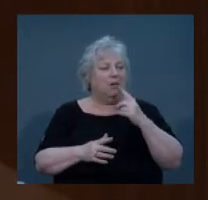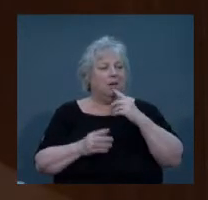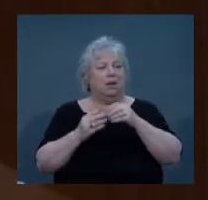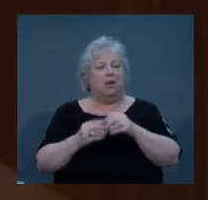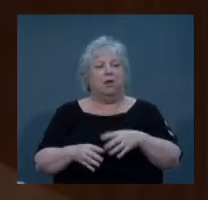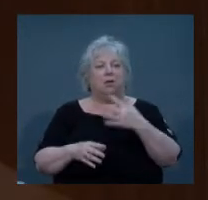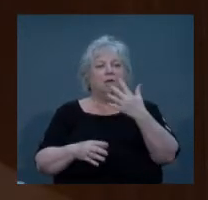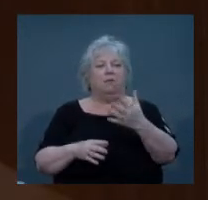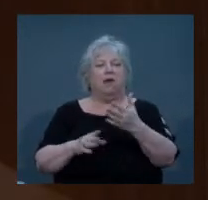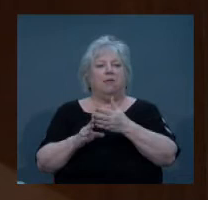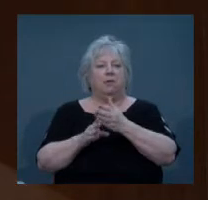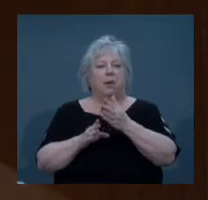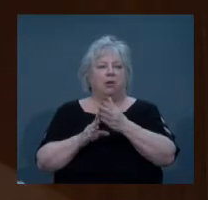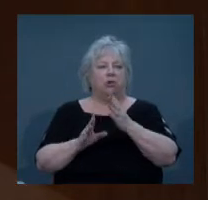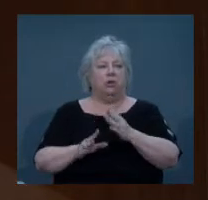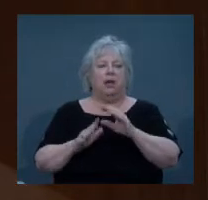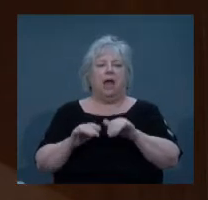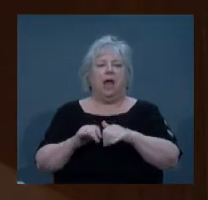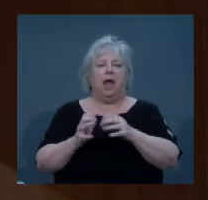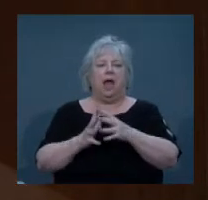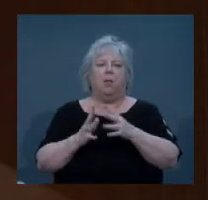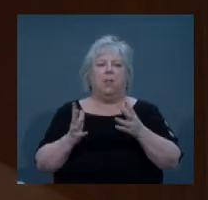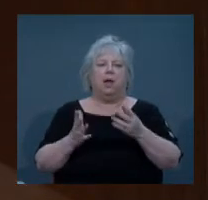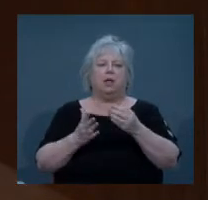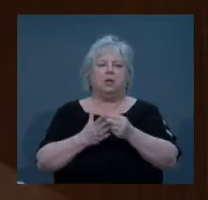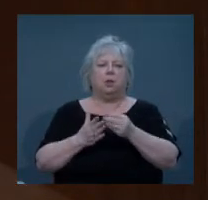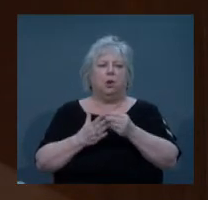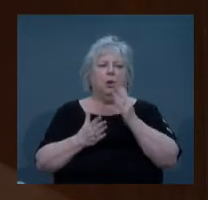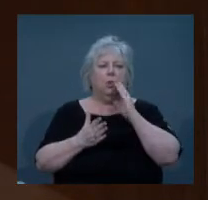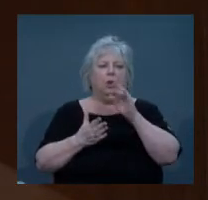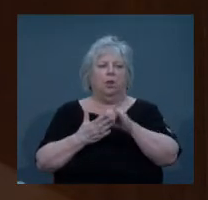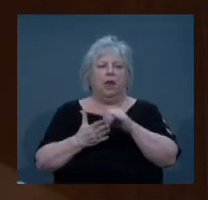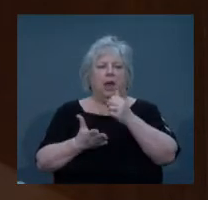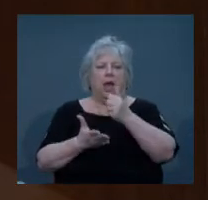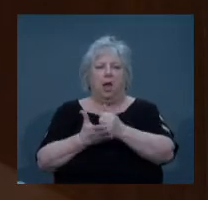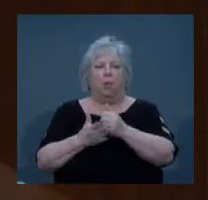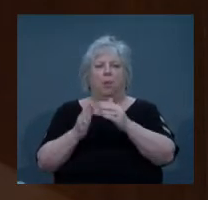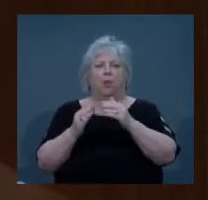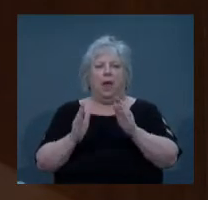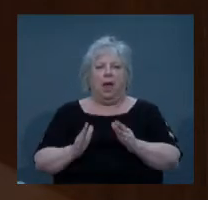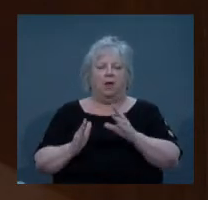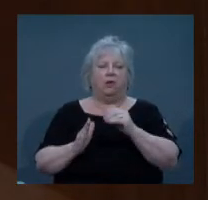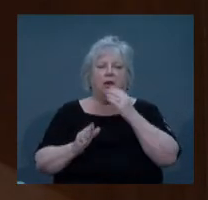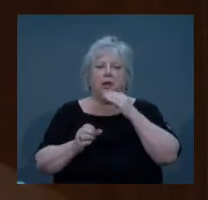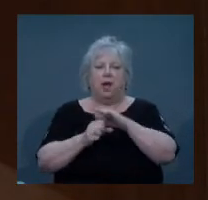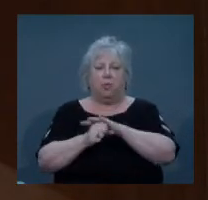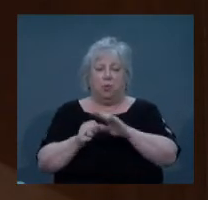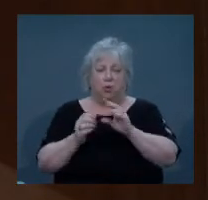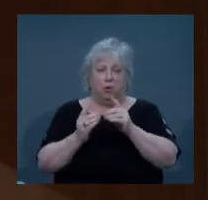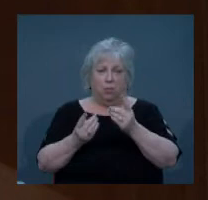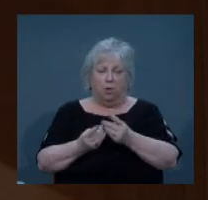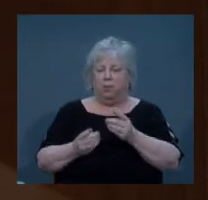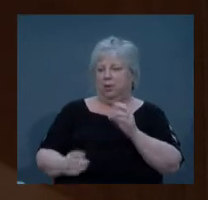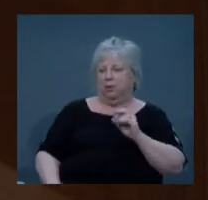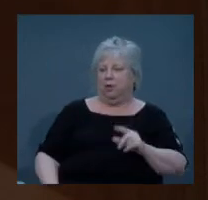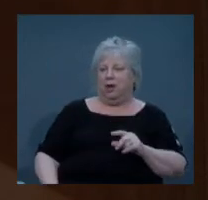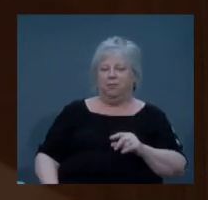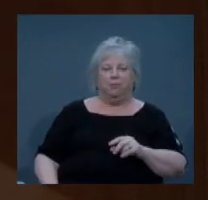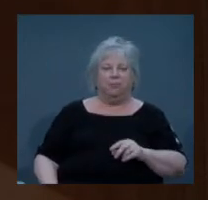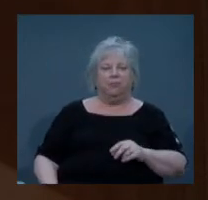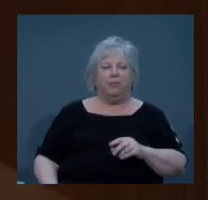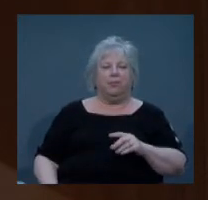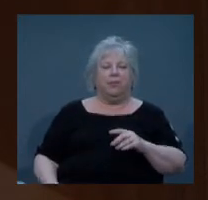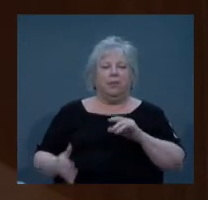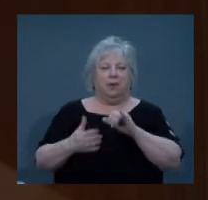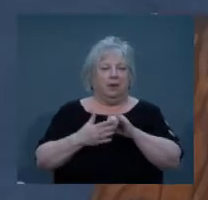resource specialists. How much is that going to help the housing and neighborhood department? Okay.